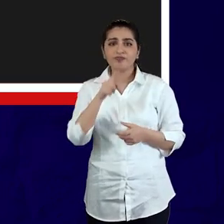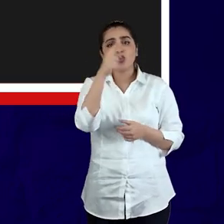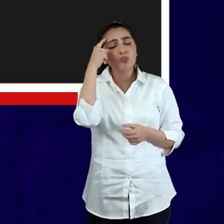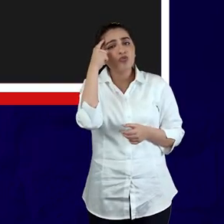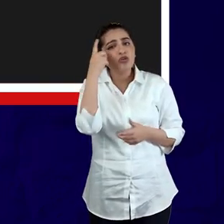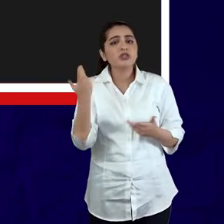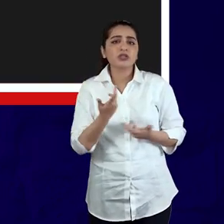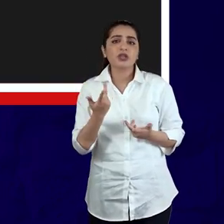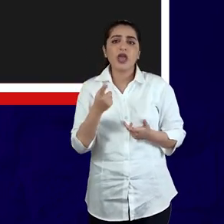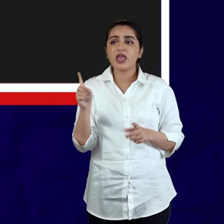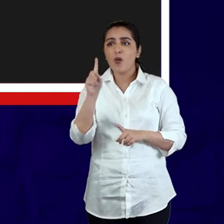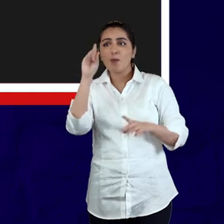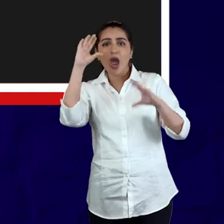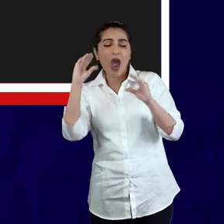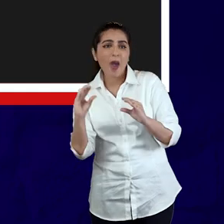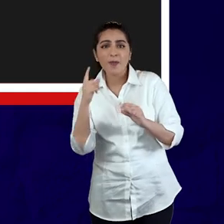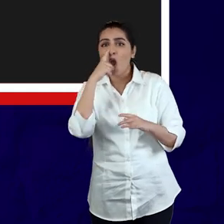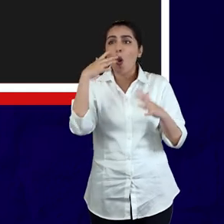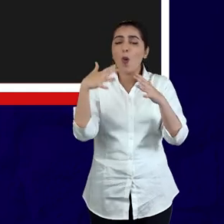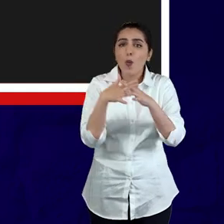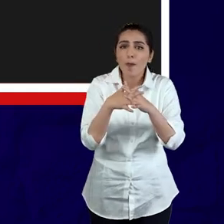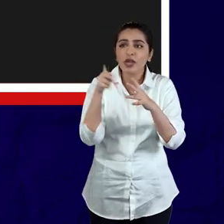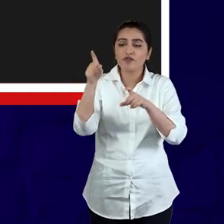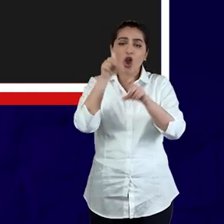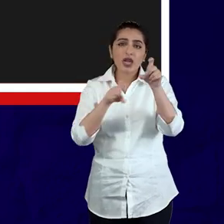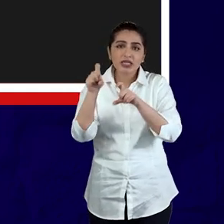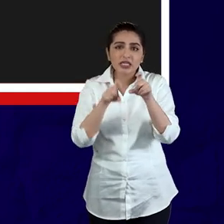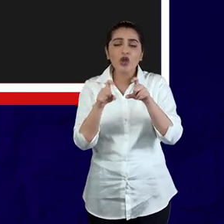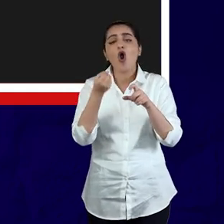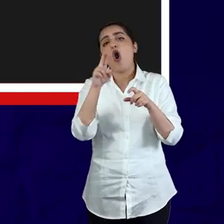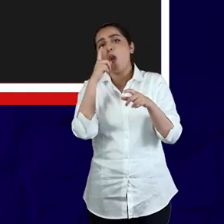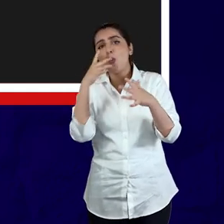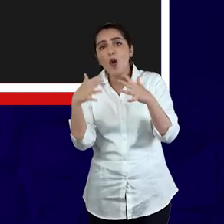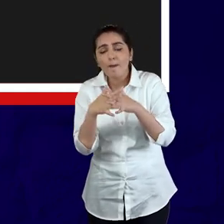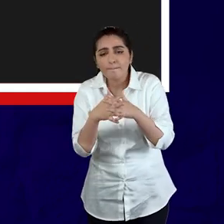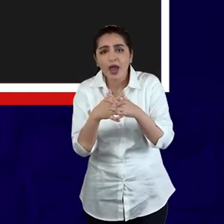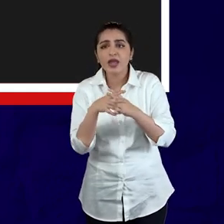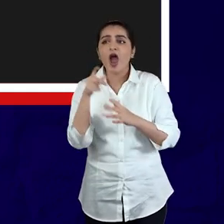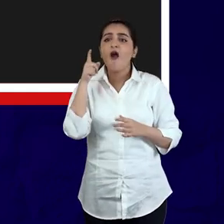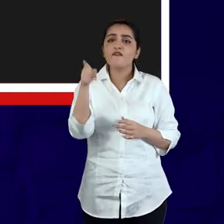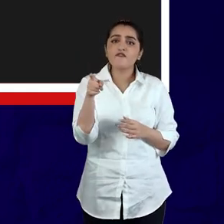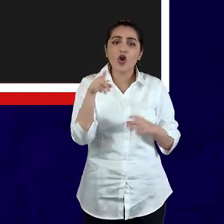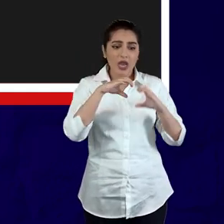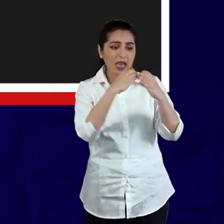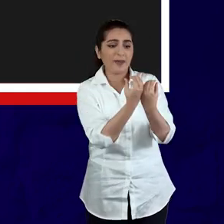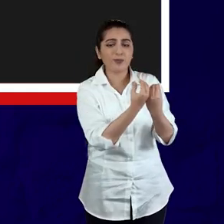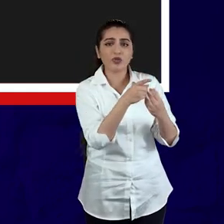What do you think a young female designer or woman in a community,